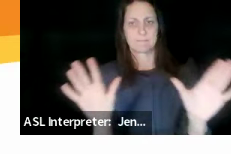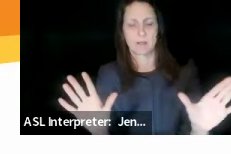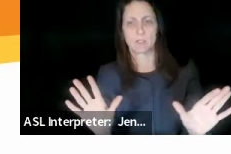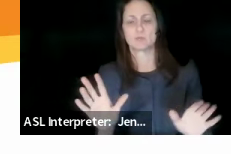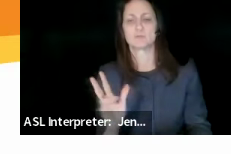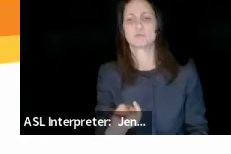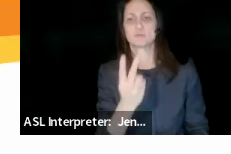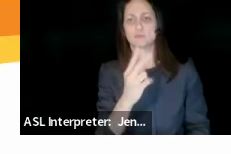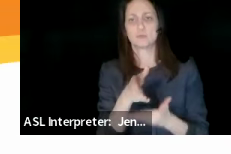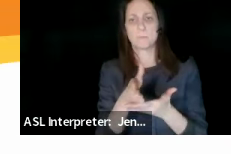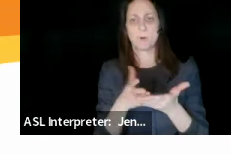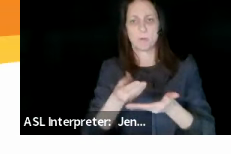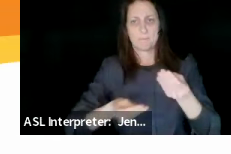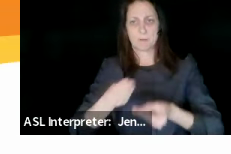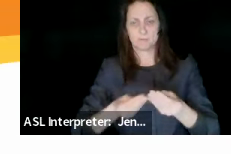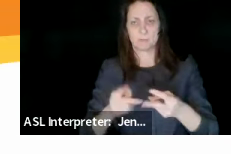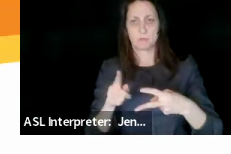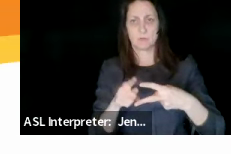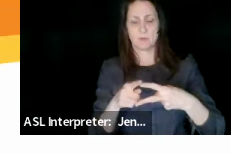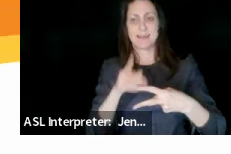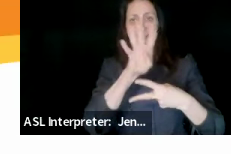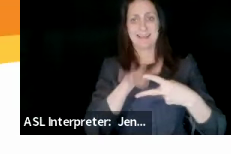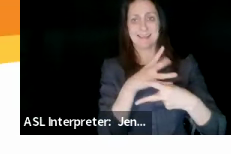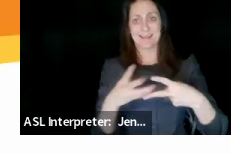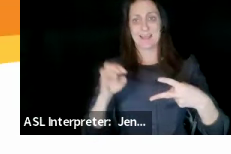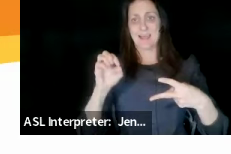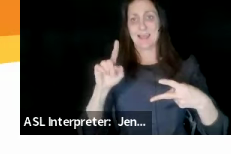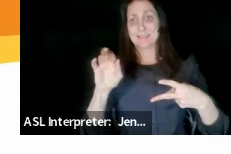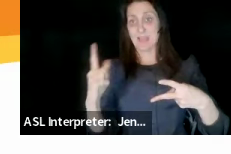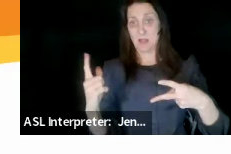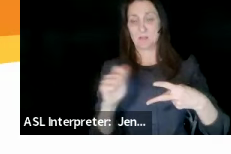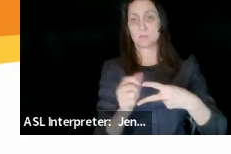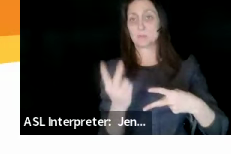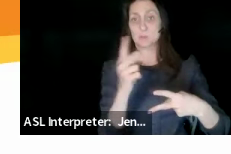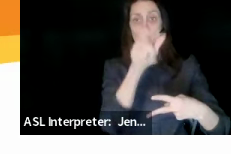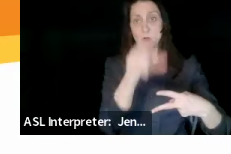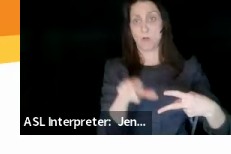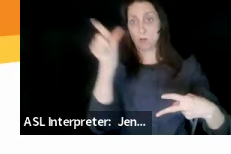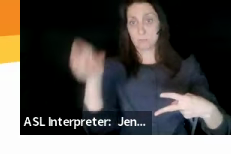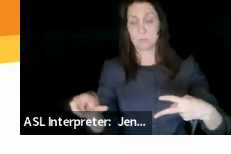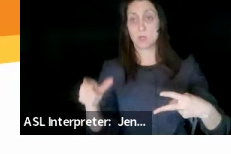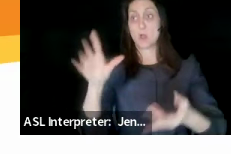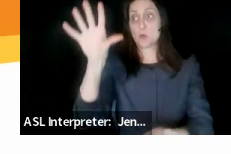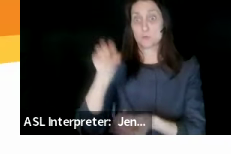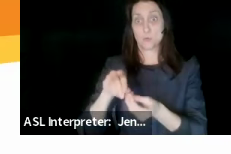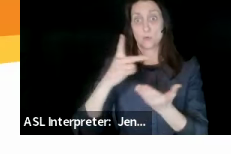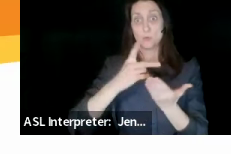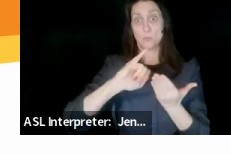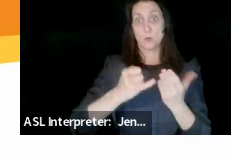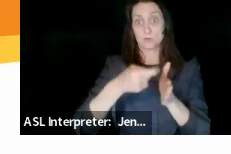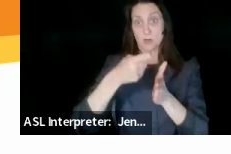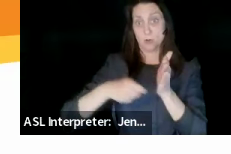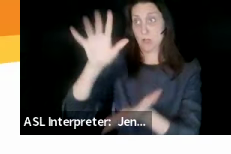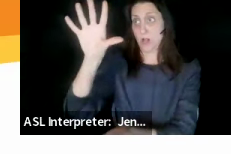narrative in the Word document. The Excel file has two columns: total project costs versus